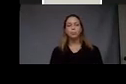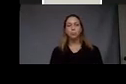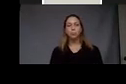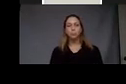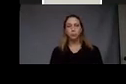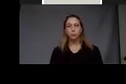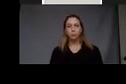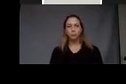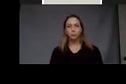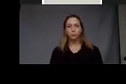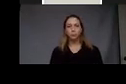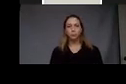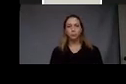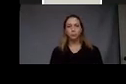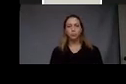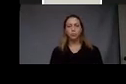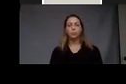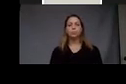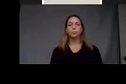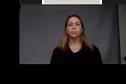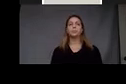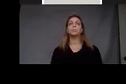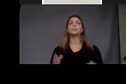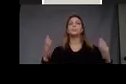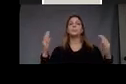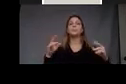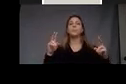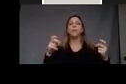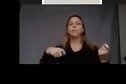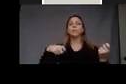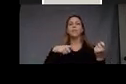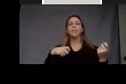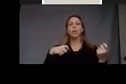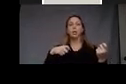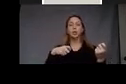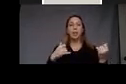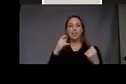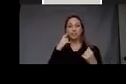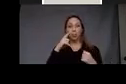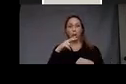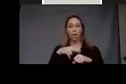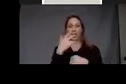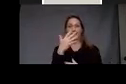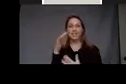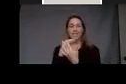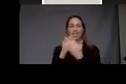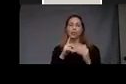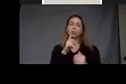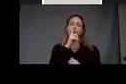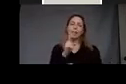And now we have a fiddler plays for nature and the title kind of says it all.